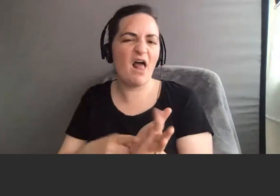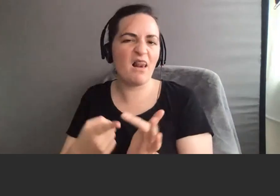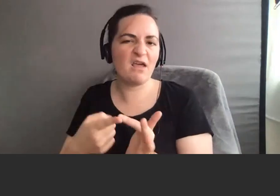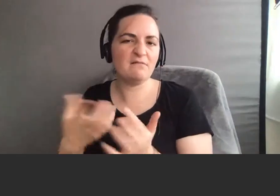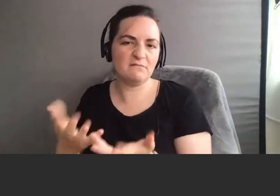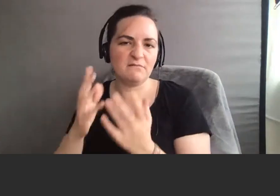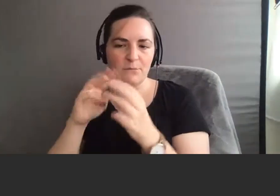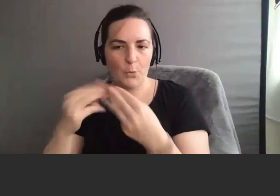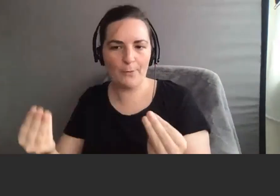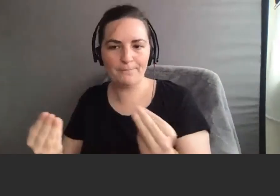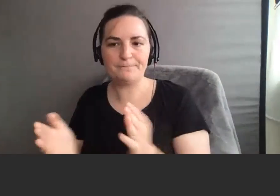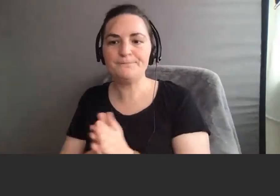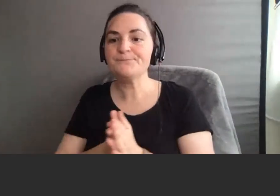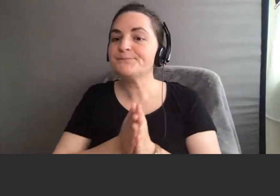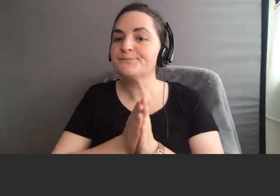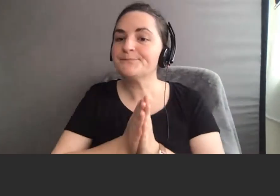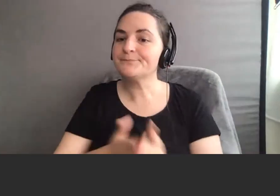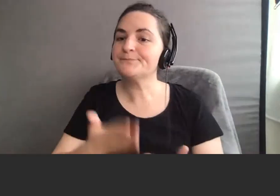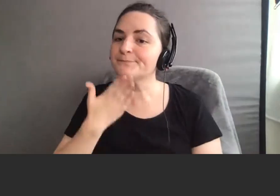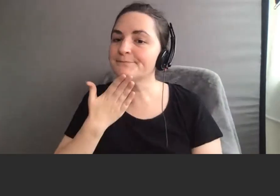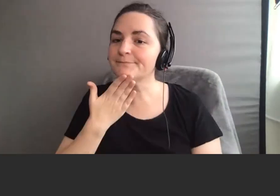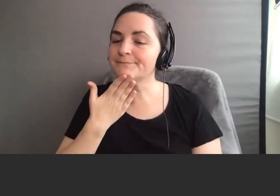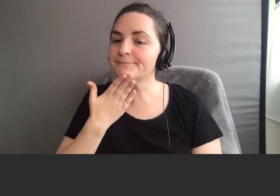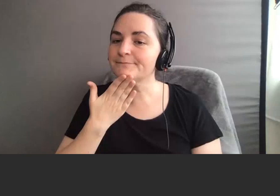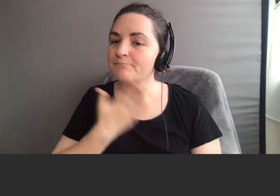Pleasure. It's all there, Asma. Yeah.